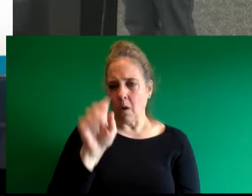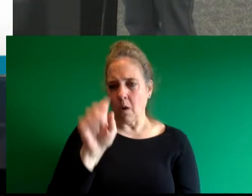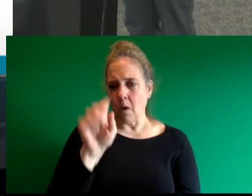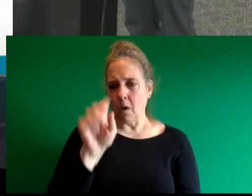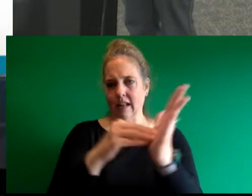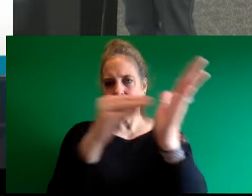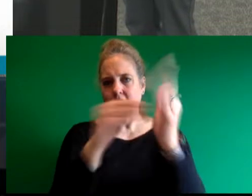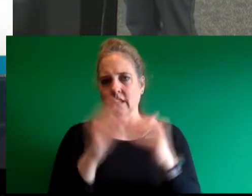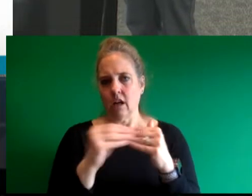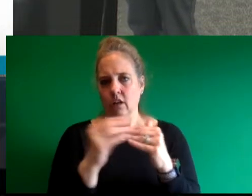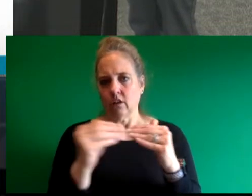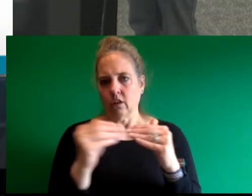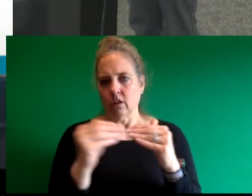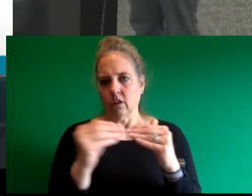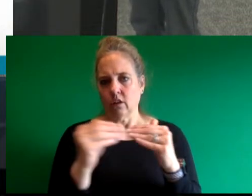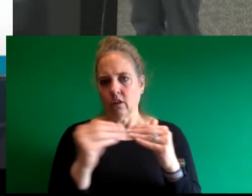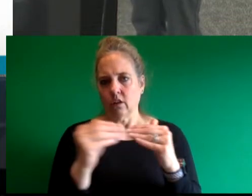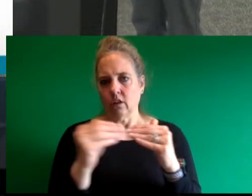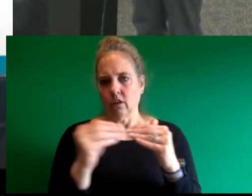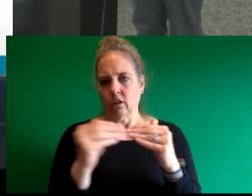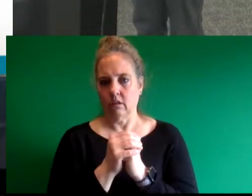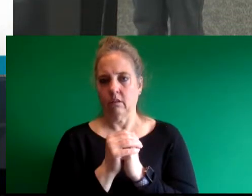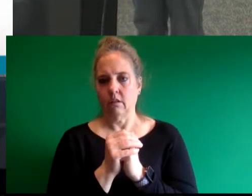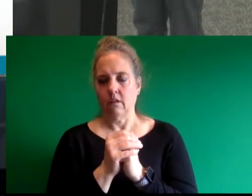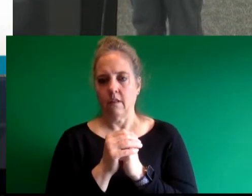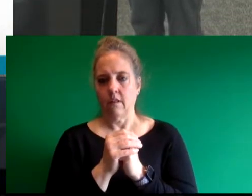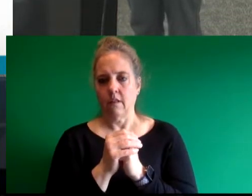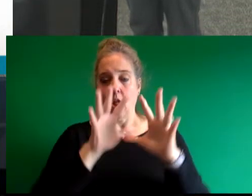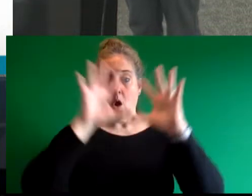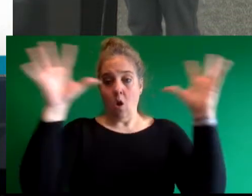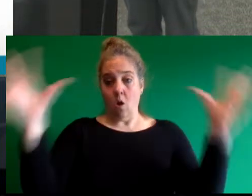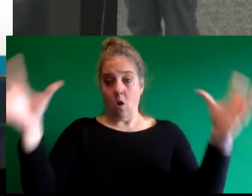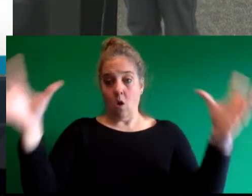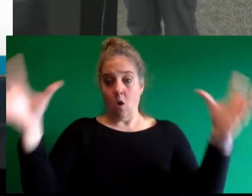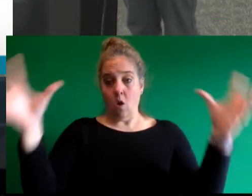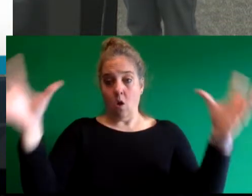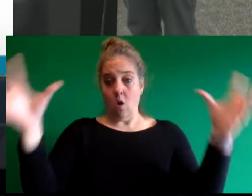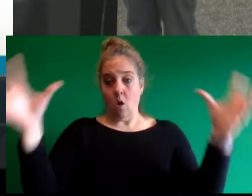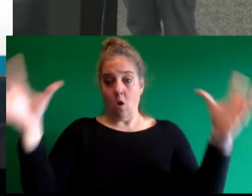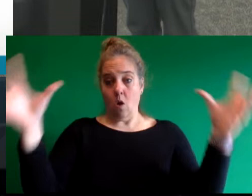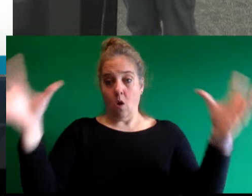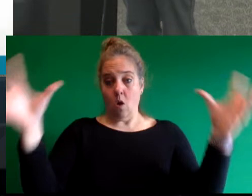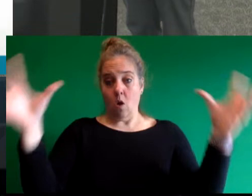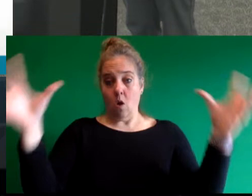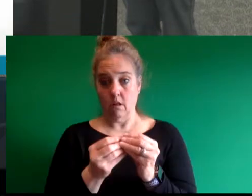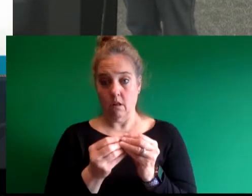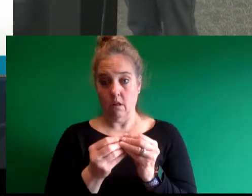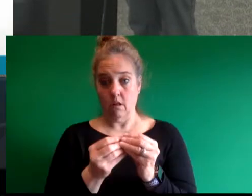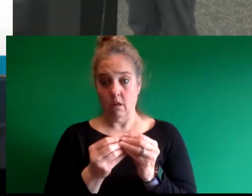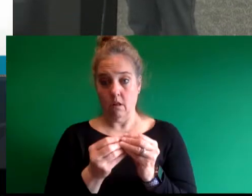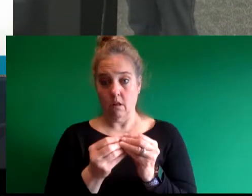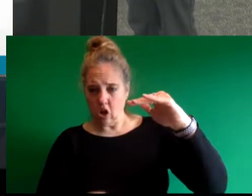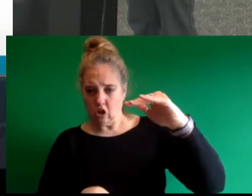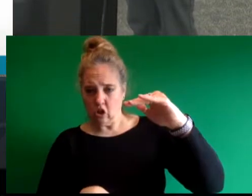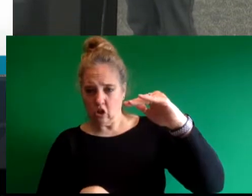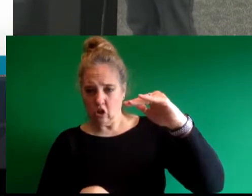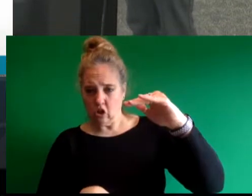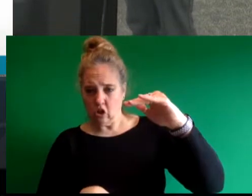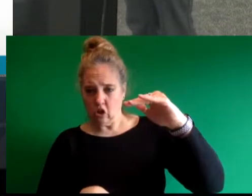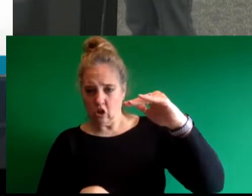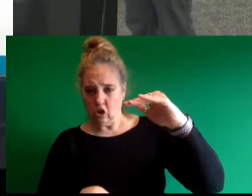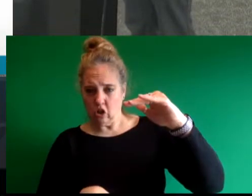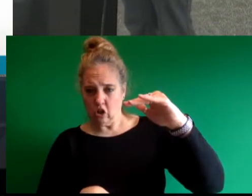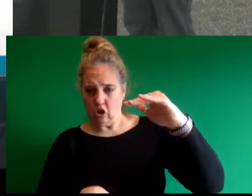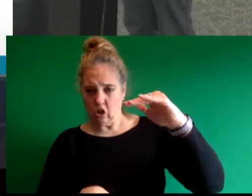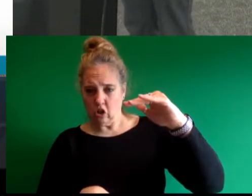$5.1. Overall, everything is coming in slightly under budget, but again, expenditures are lower than revenue, so at